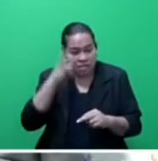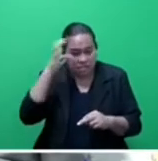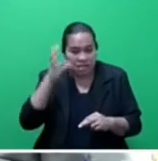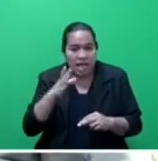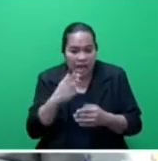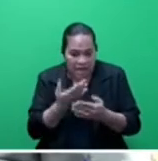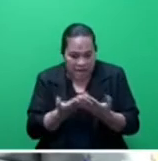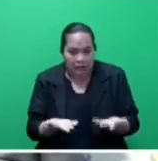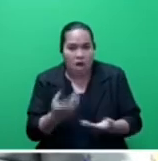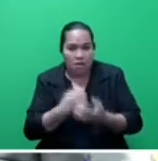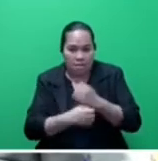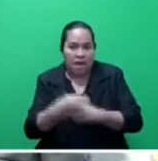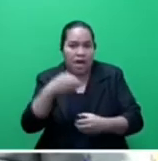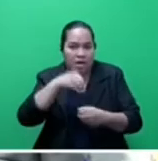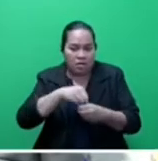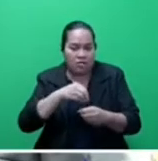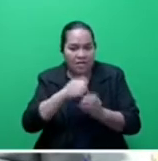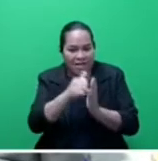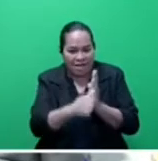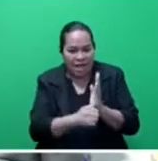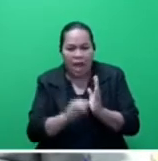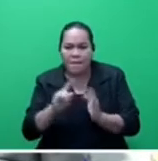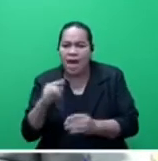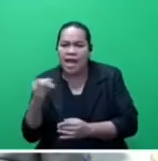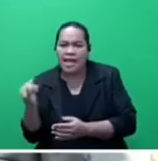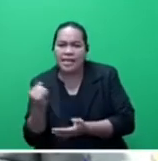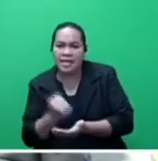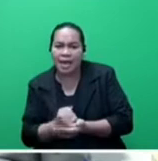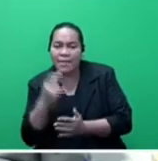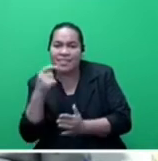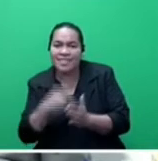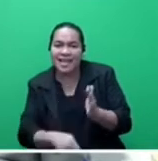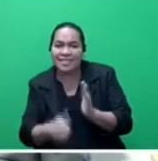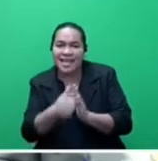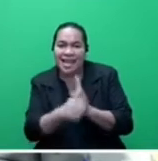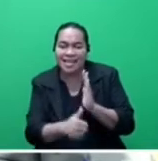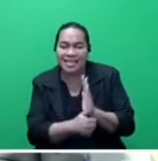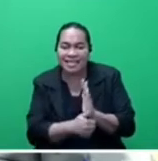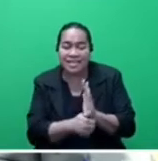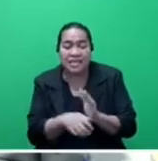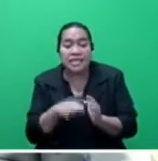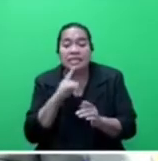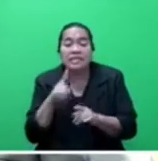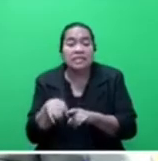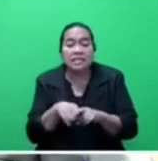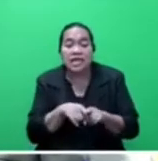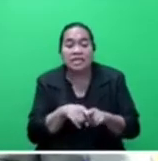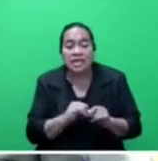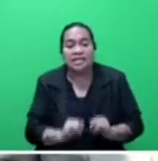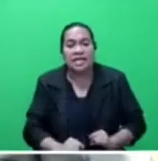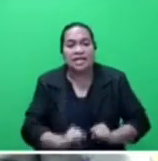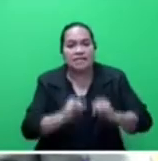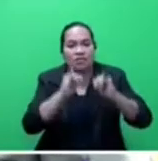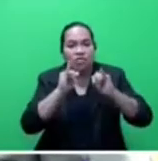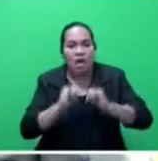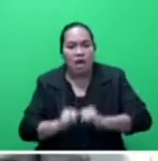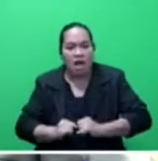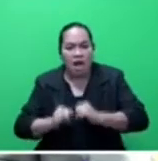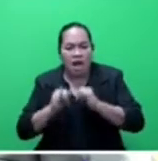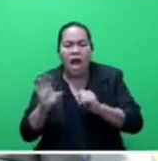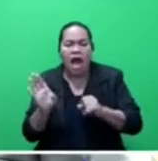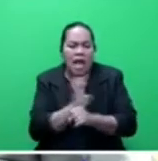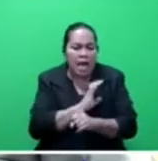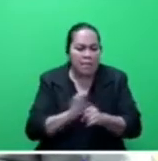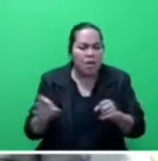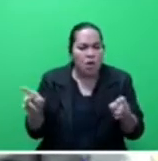act. But in the Income Tax Act, it defines a person as an individual, company